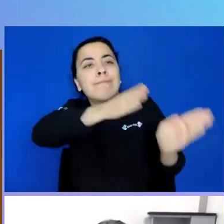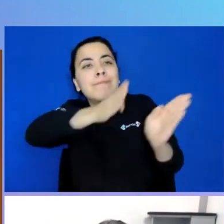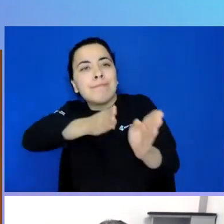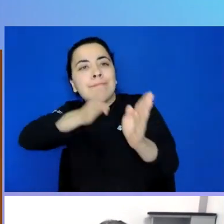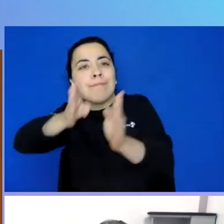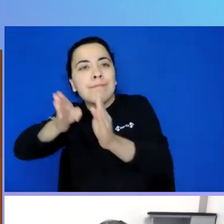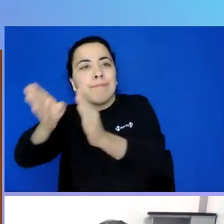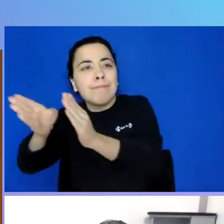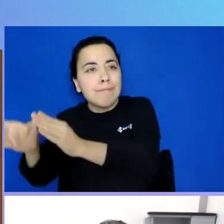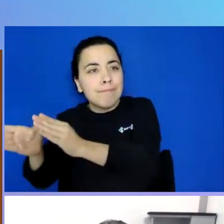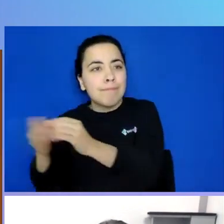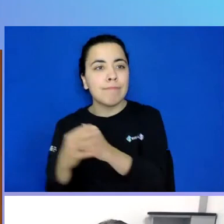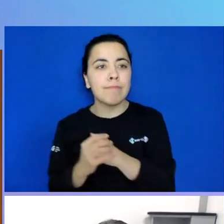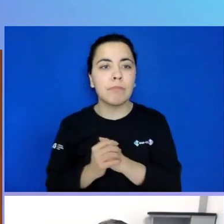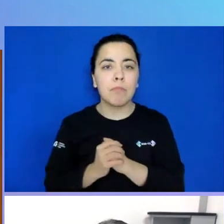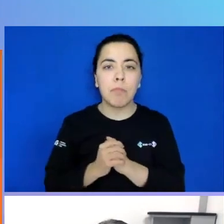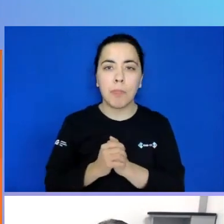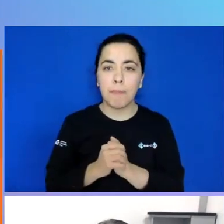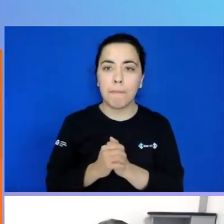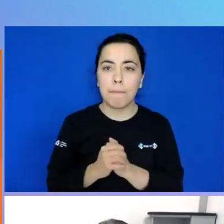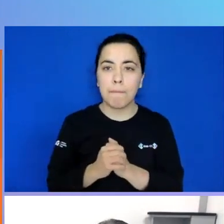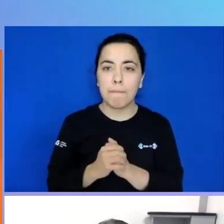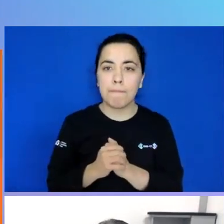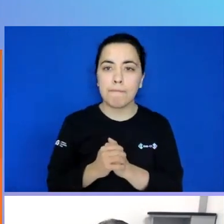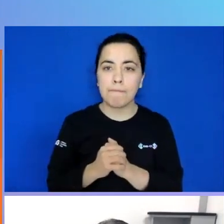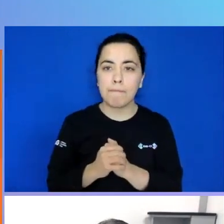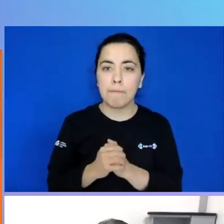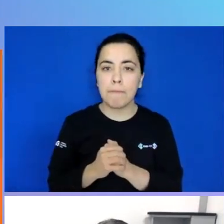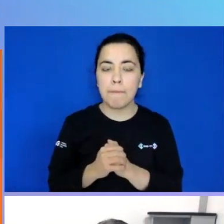All right, so